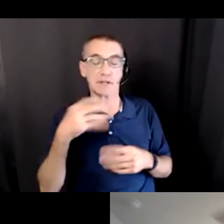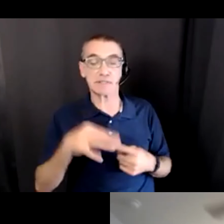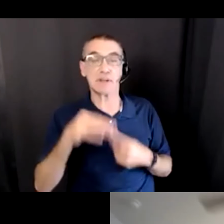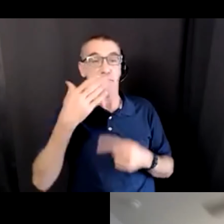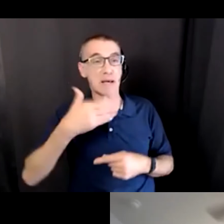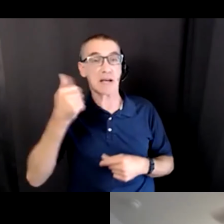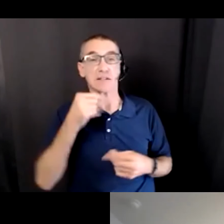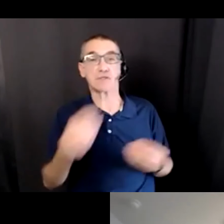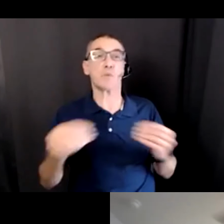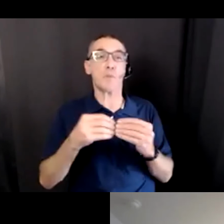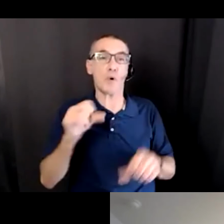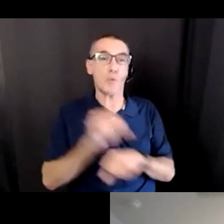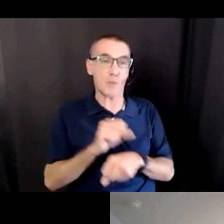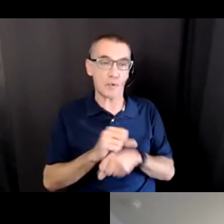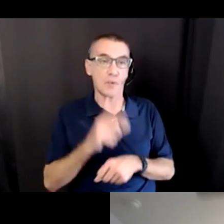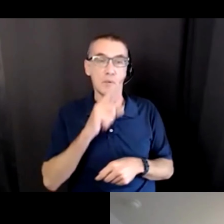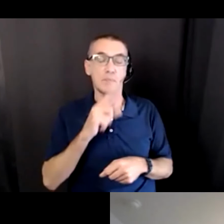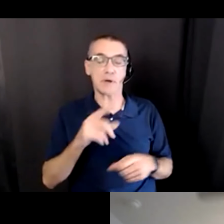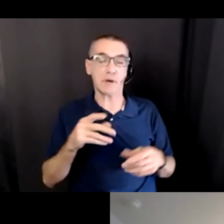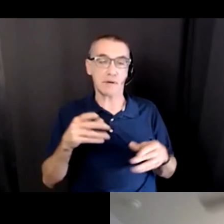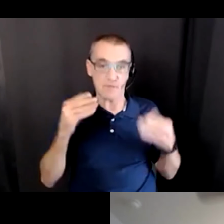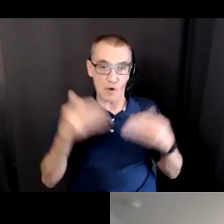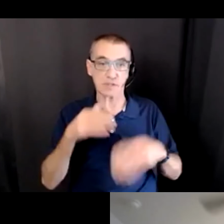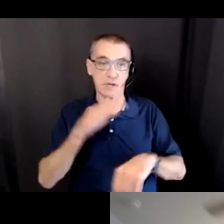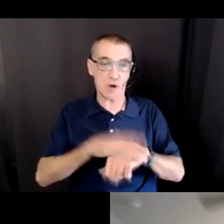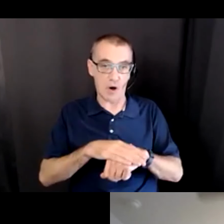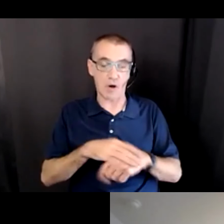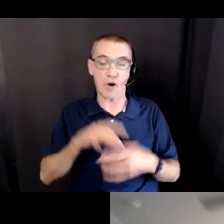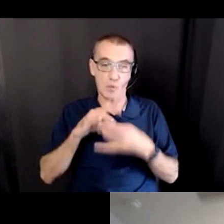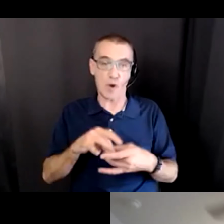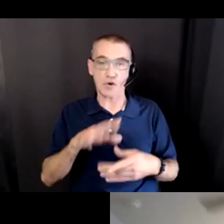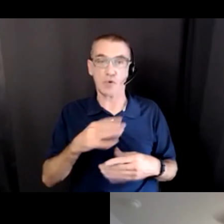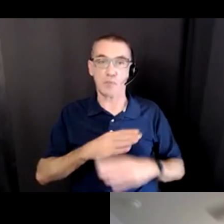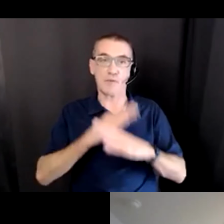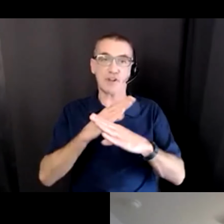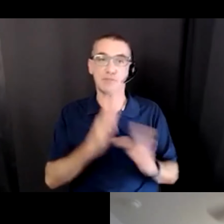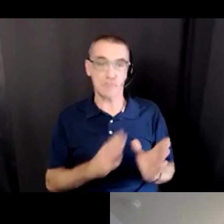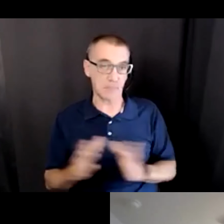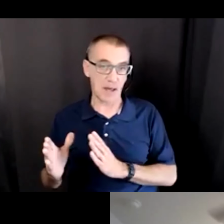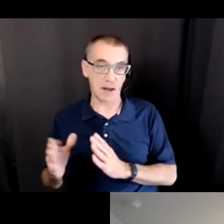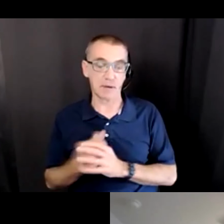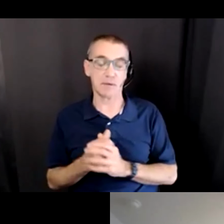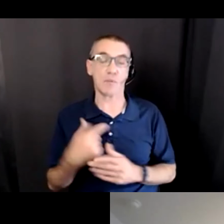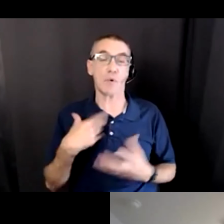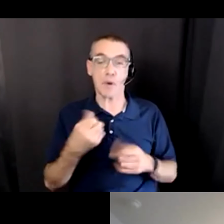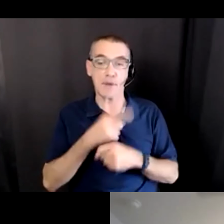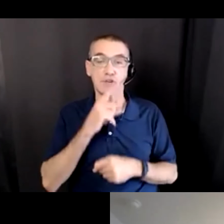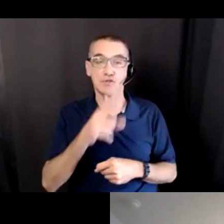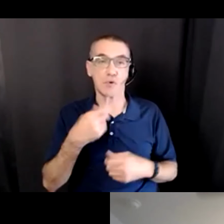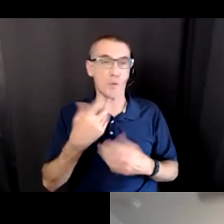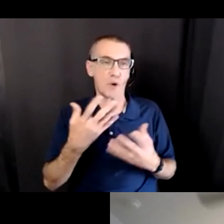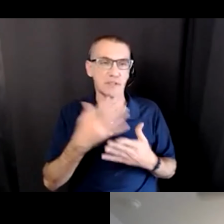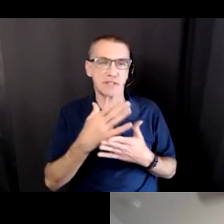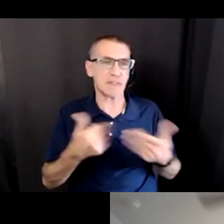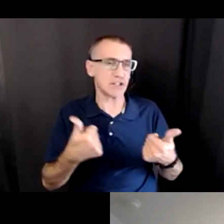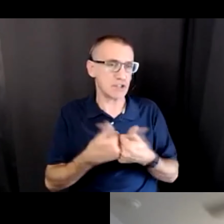is more work that will be that you'll be focusing on around your prevention plan. And we want to make sure, like, what are some of the